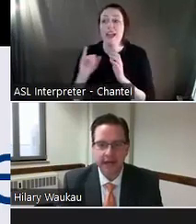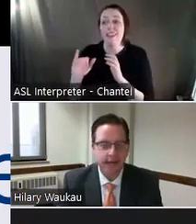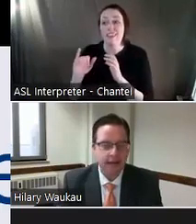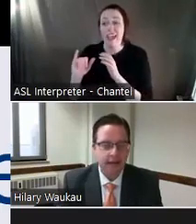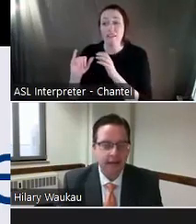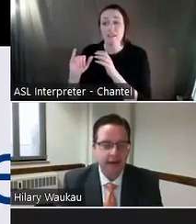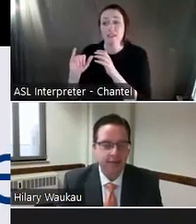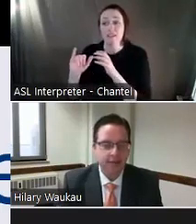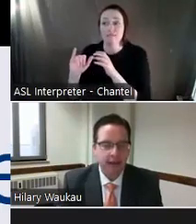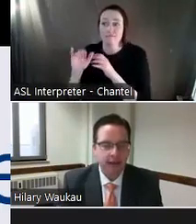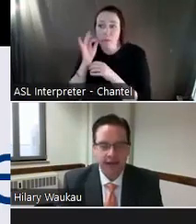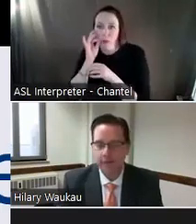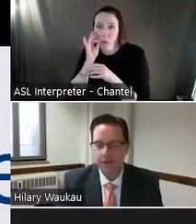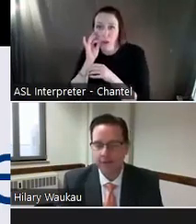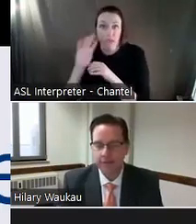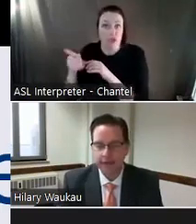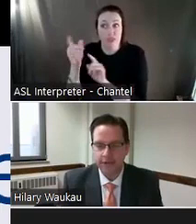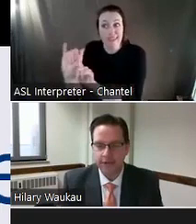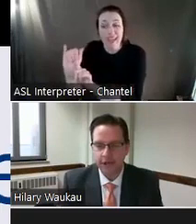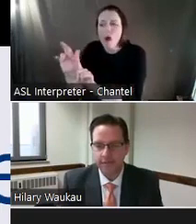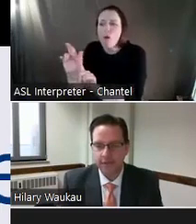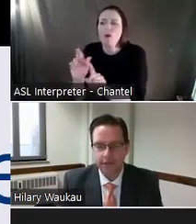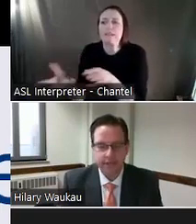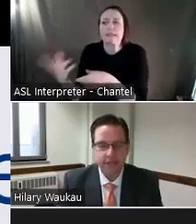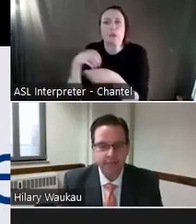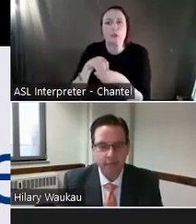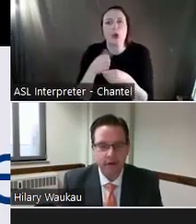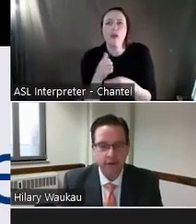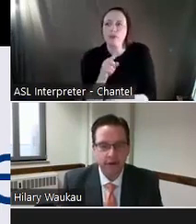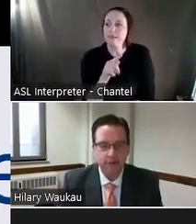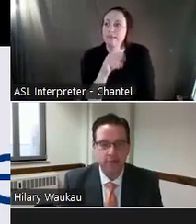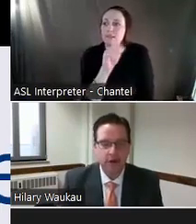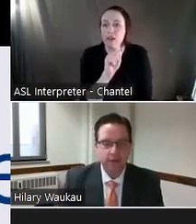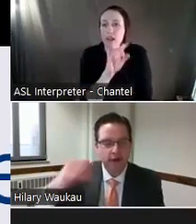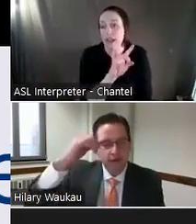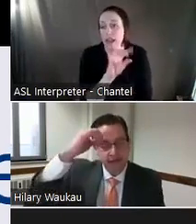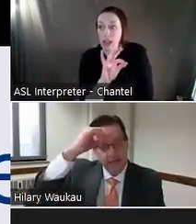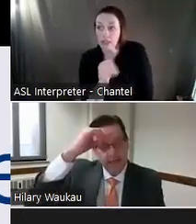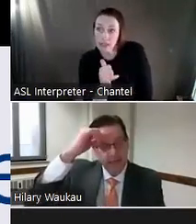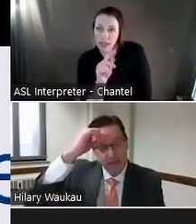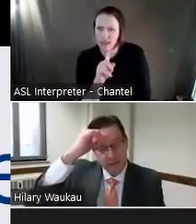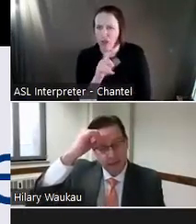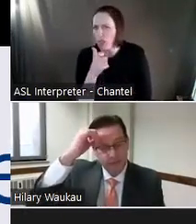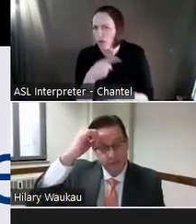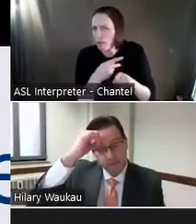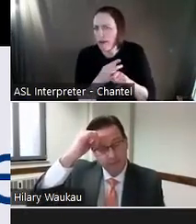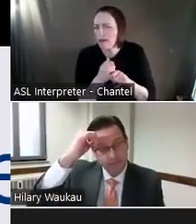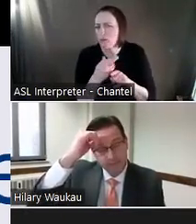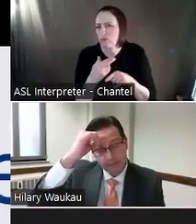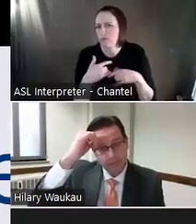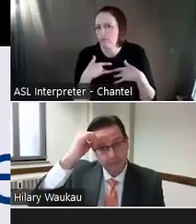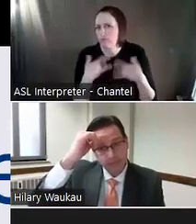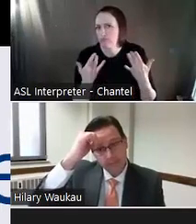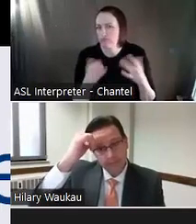or 10? I think I'm assuming this relates to the governor's legalization of marijuana under the budget, but wonder if you can go into the details of that a little bit further.